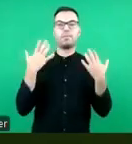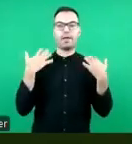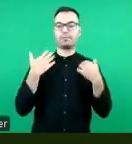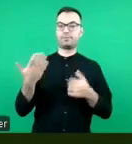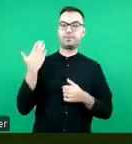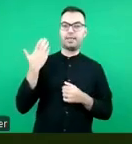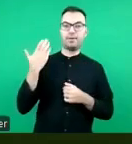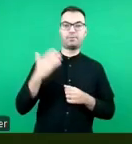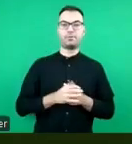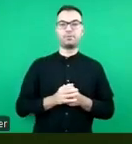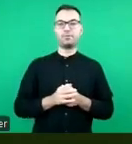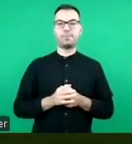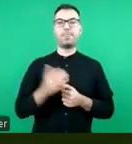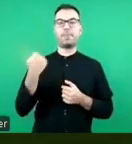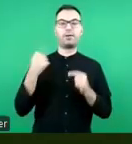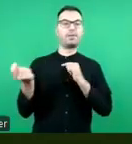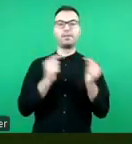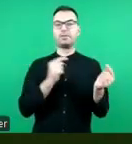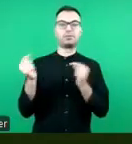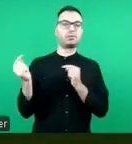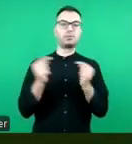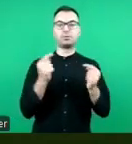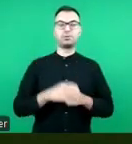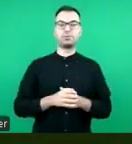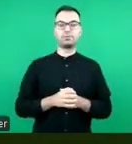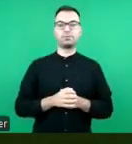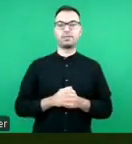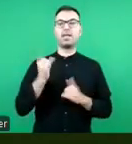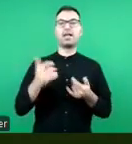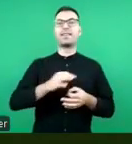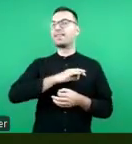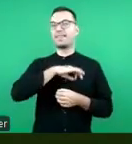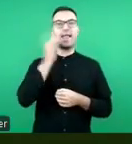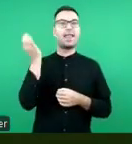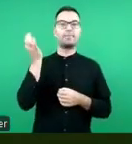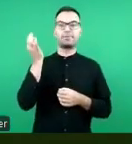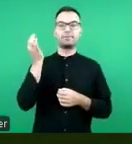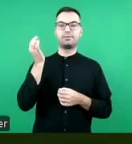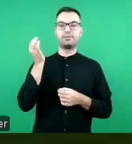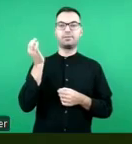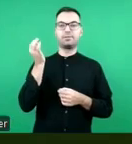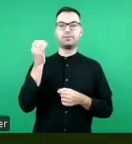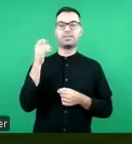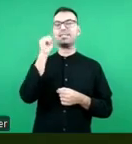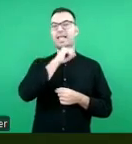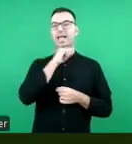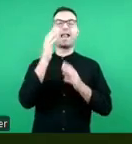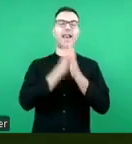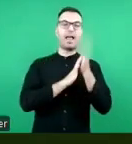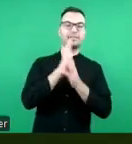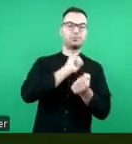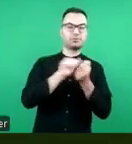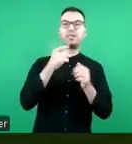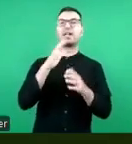have discussions about how to best manage damaged oak forests. And we have